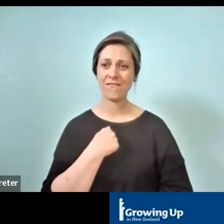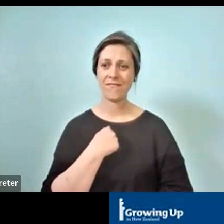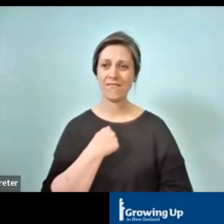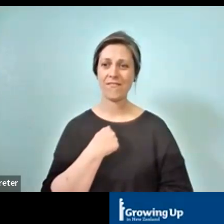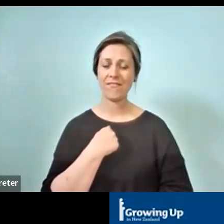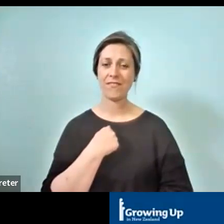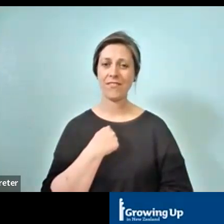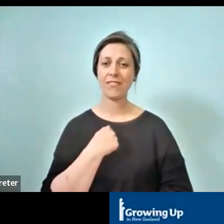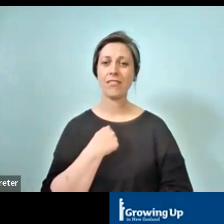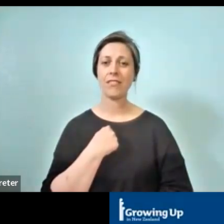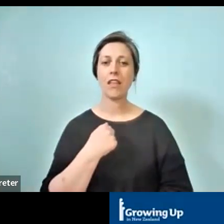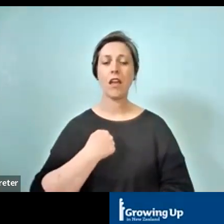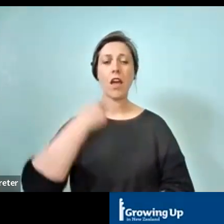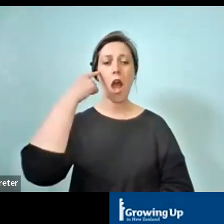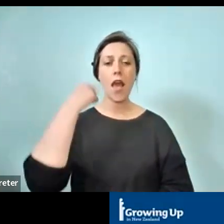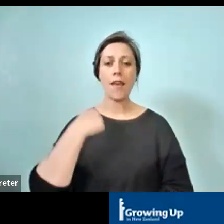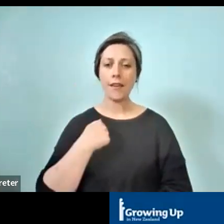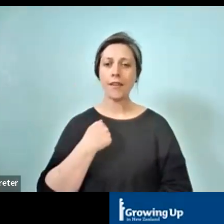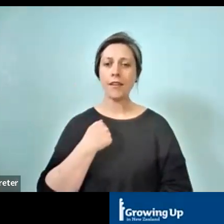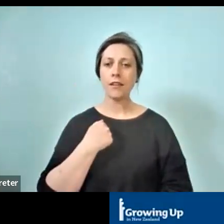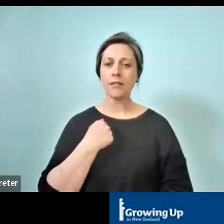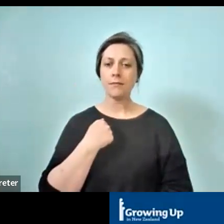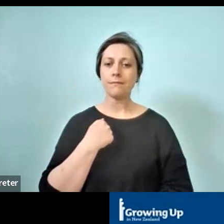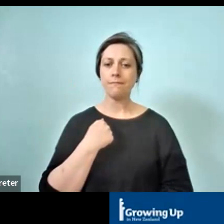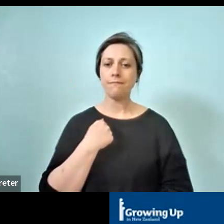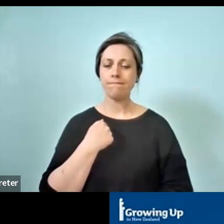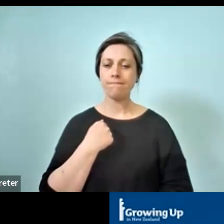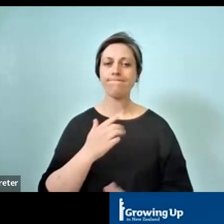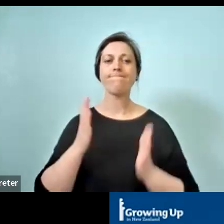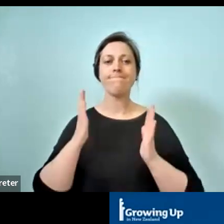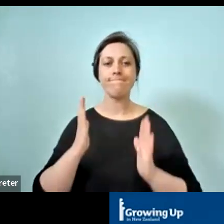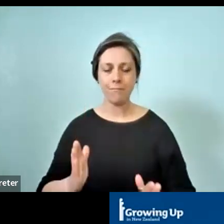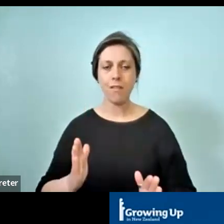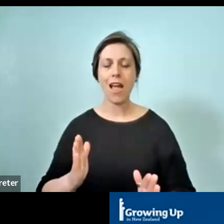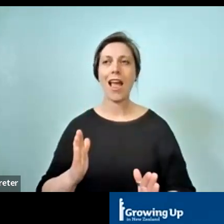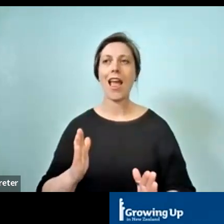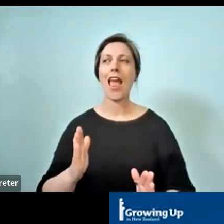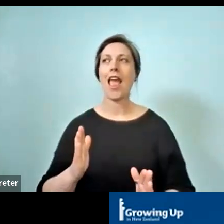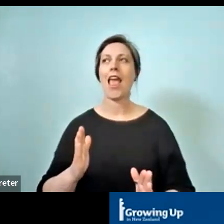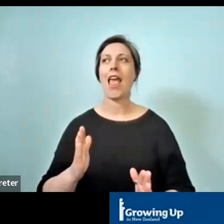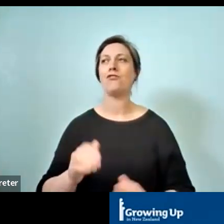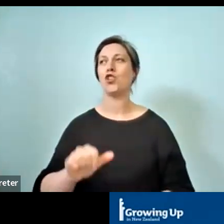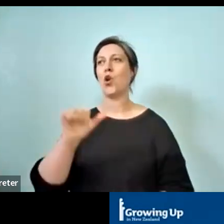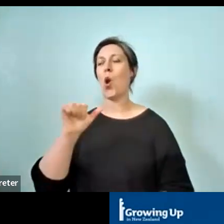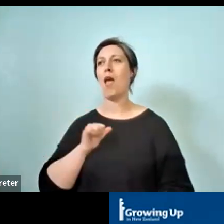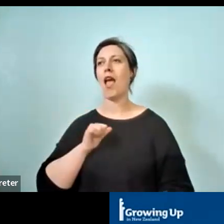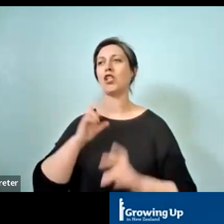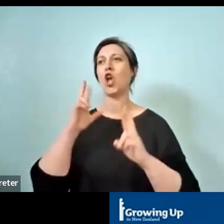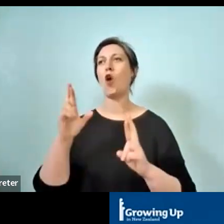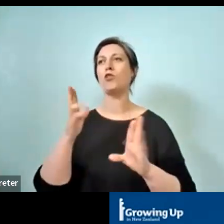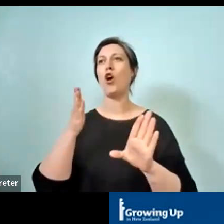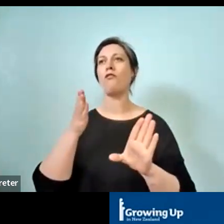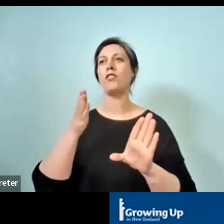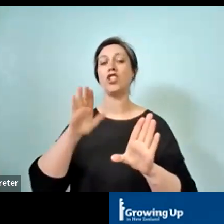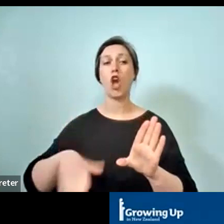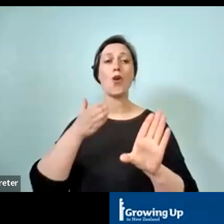I think that I just have to fall back on the aspiration of the Child and Youth Wellbeing Strategy, that